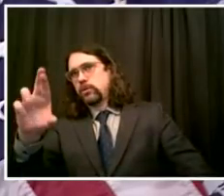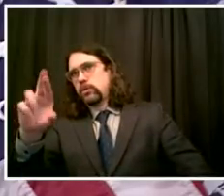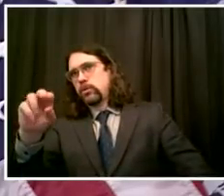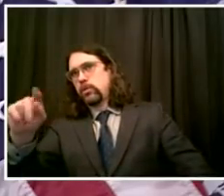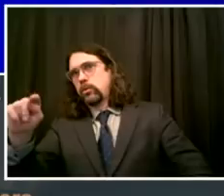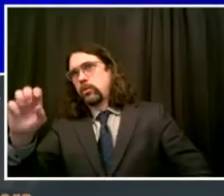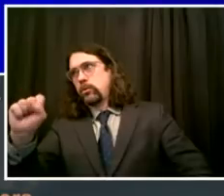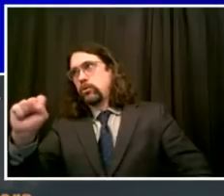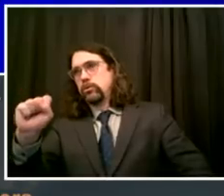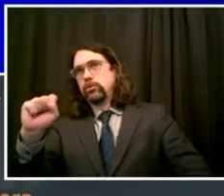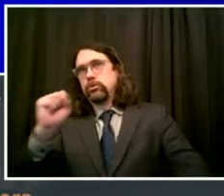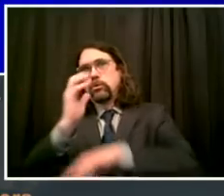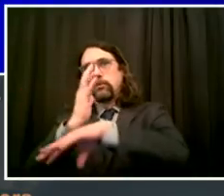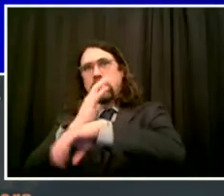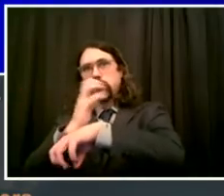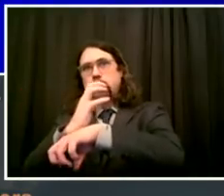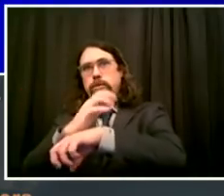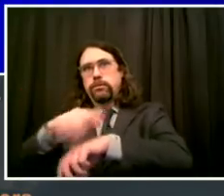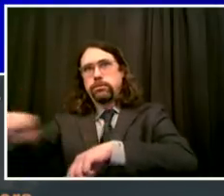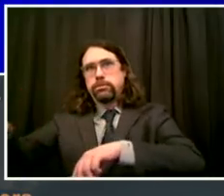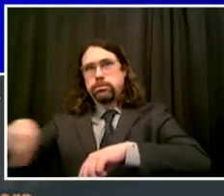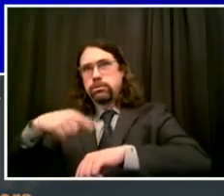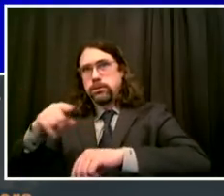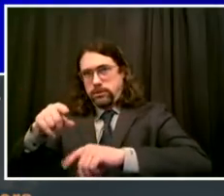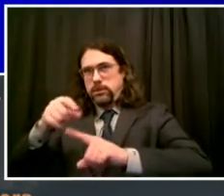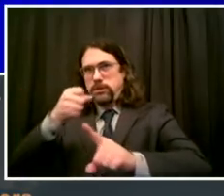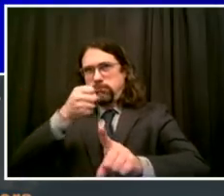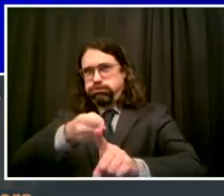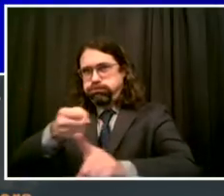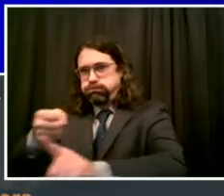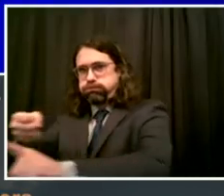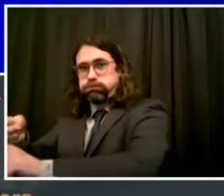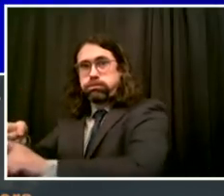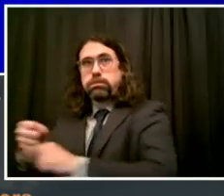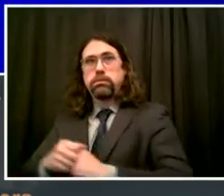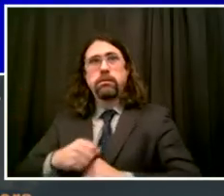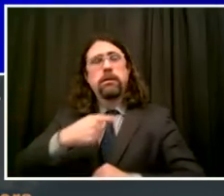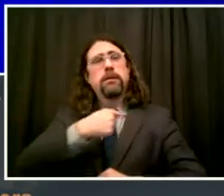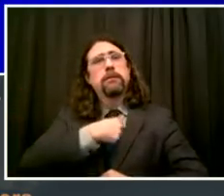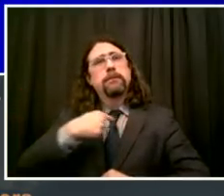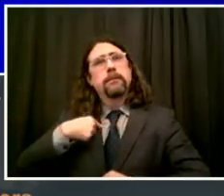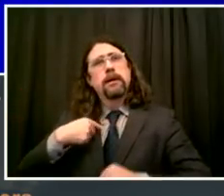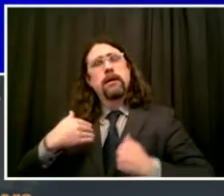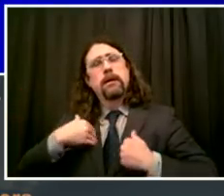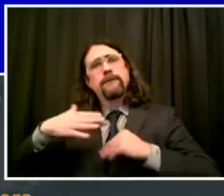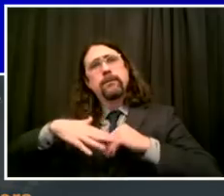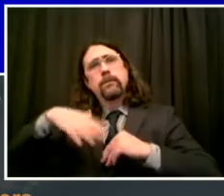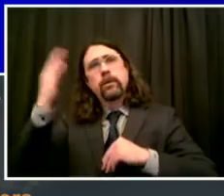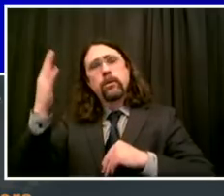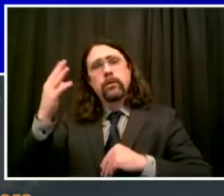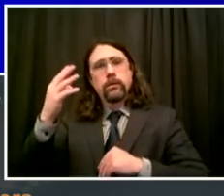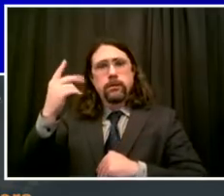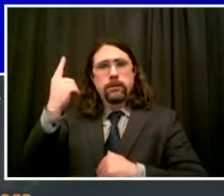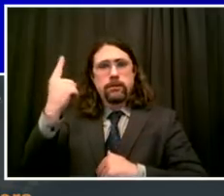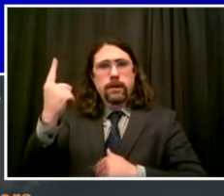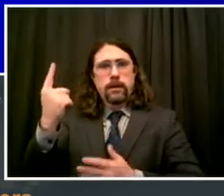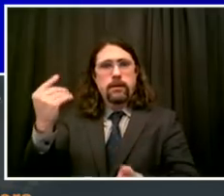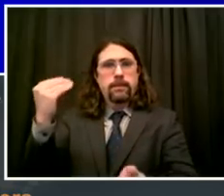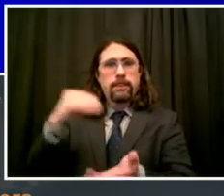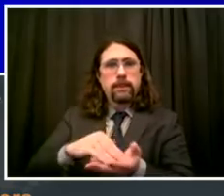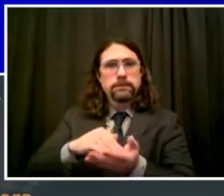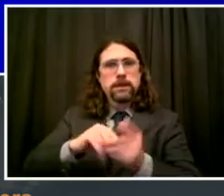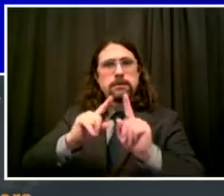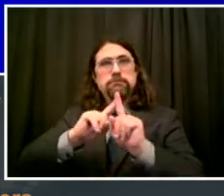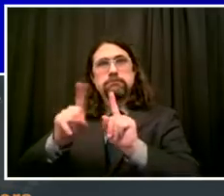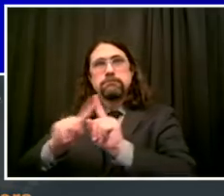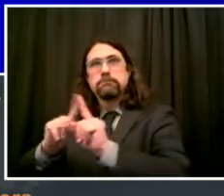1,000 community-based providers in 26 of the hardest hit neighborhoods in this city. What are we going to do? Well, first of all, a lot of